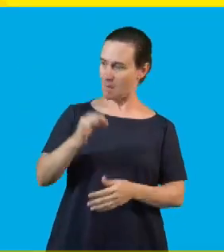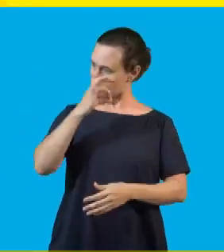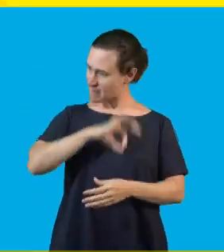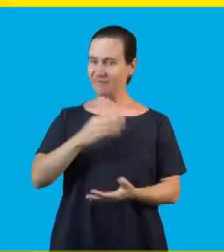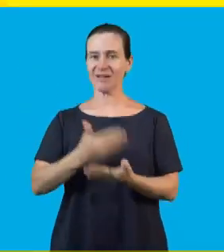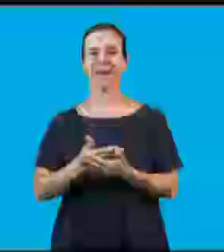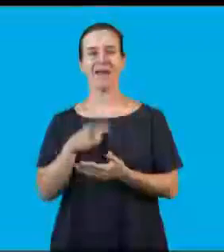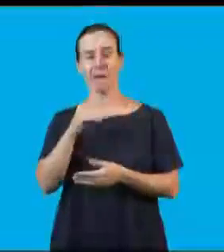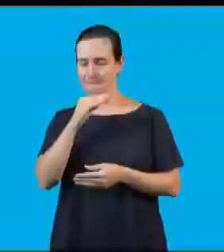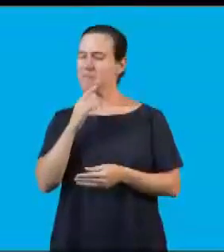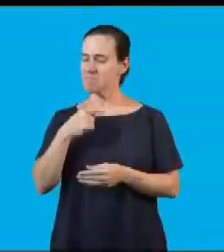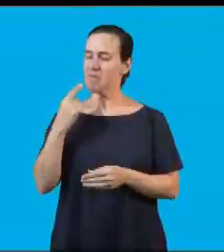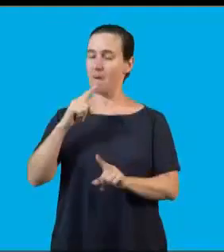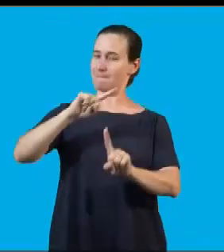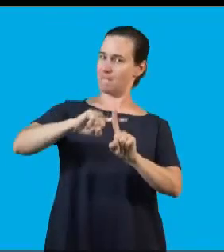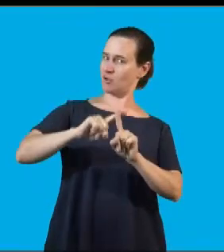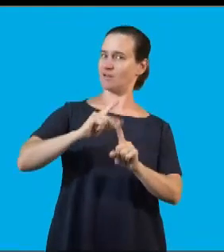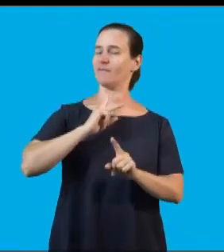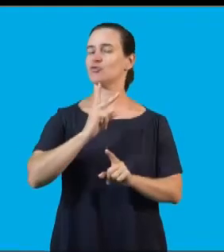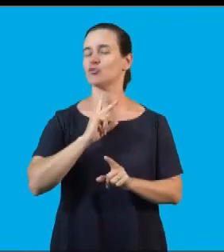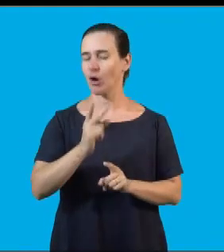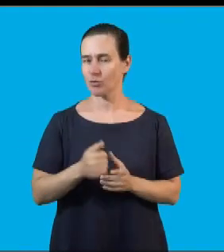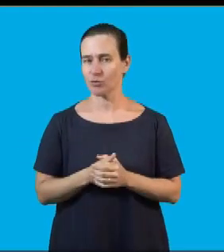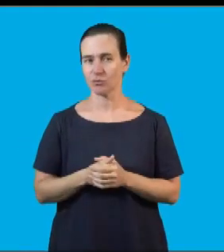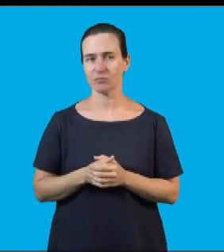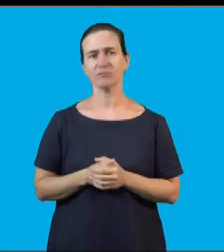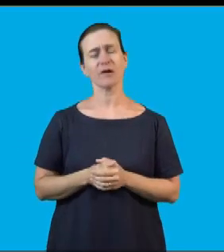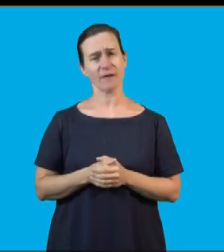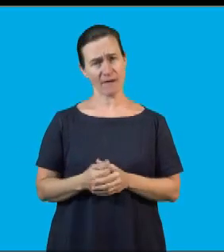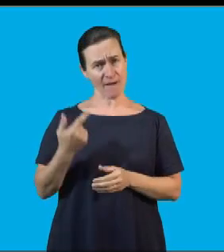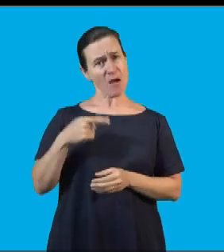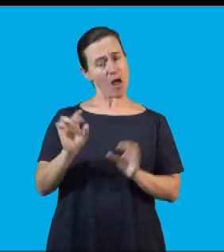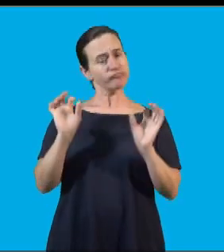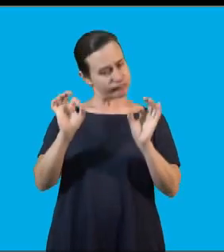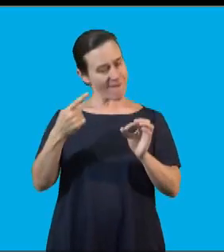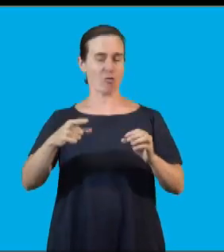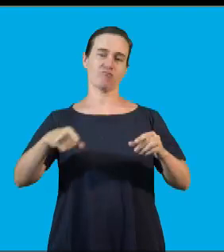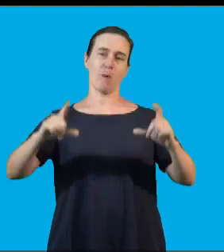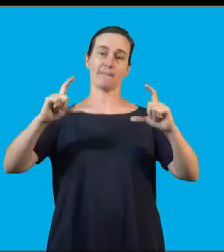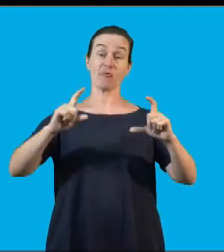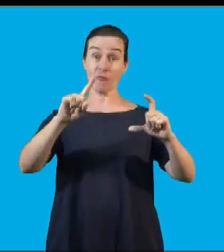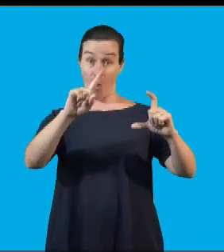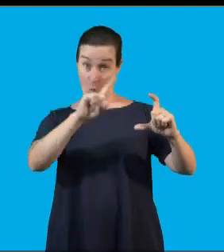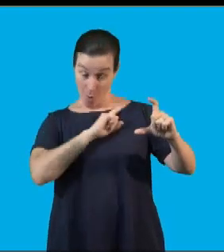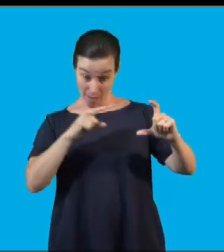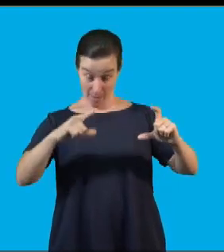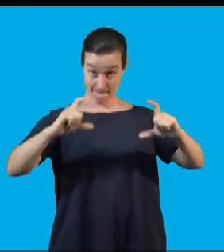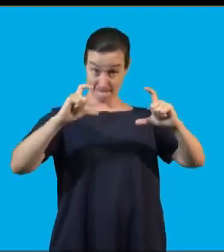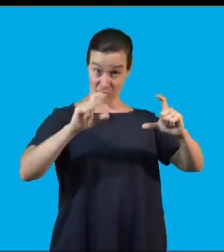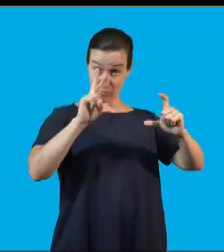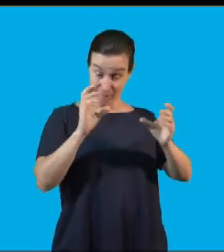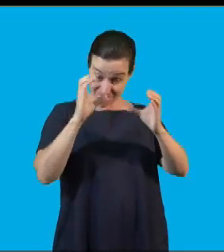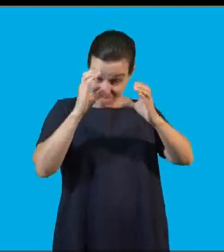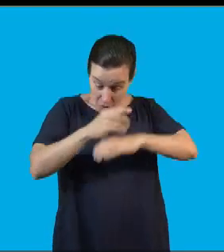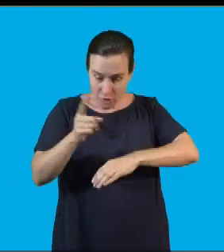benefits. Then the appropriateness of the tone, it's suitable because it highlights all of the benefits